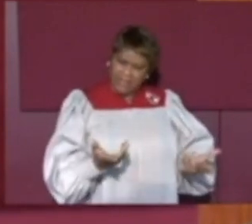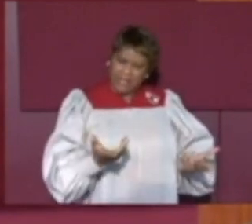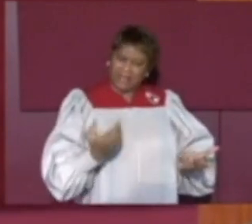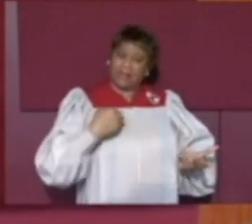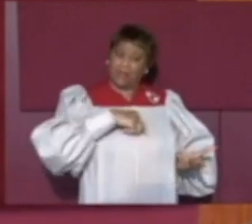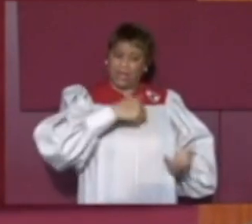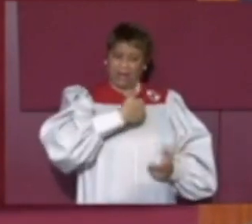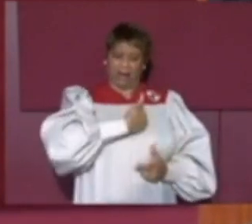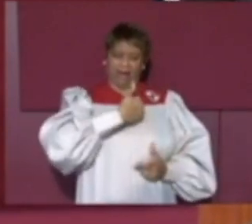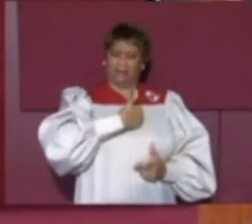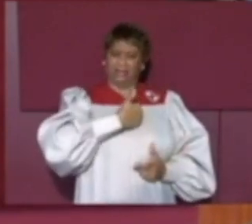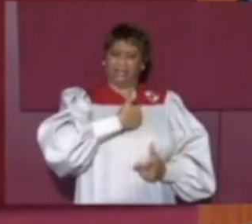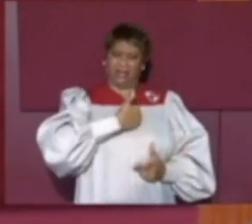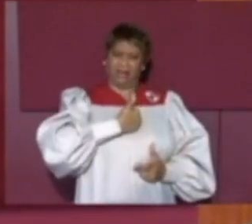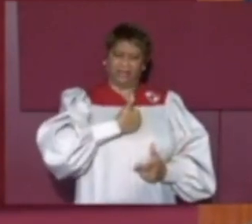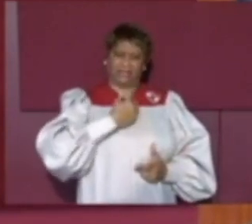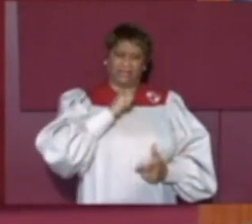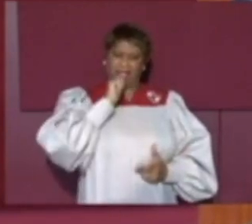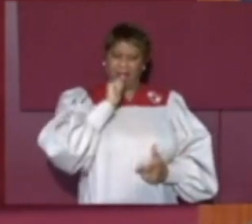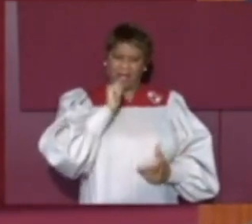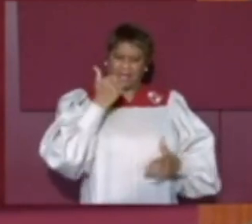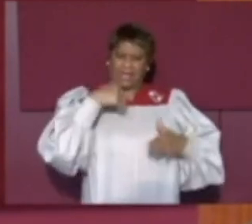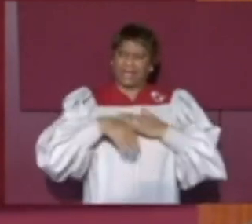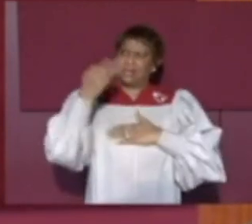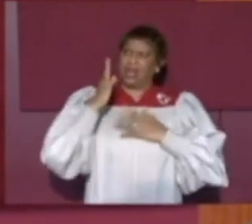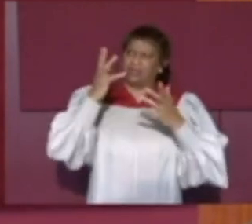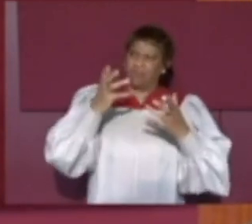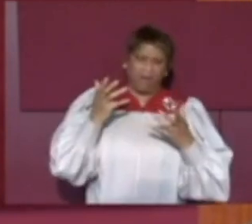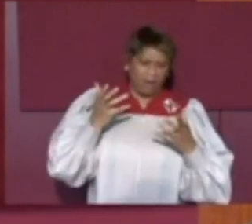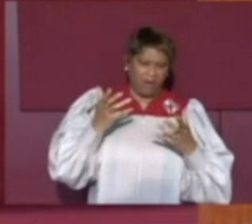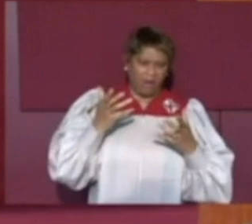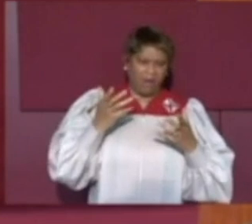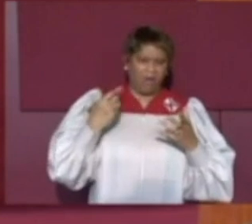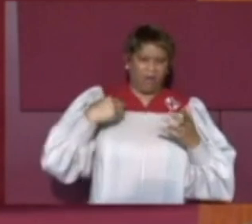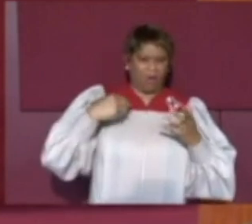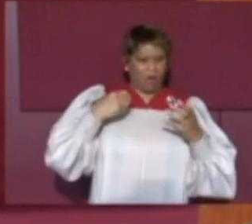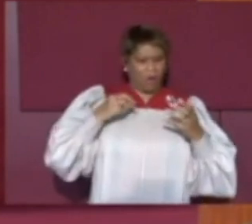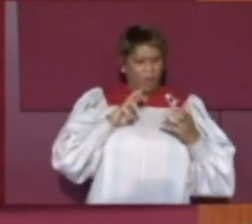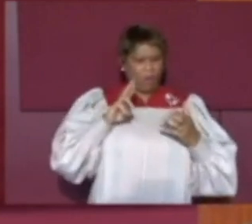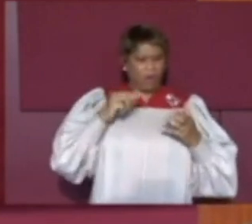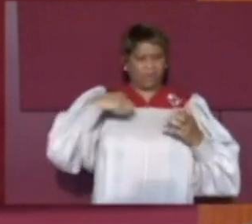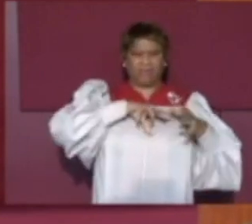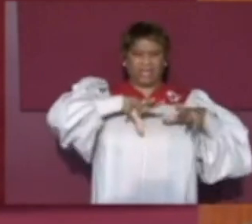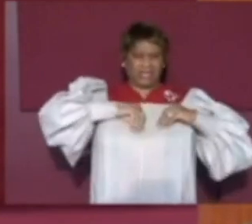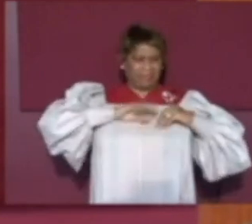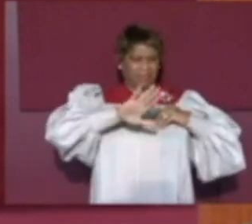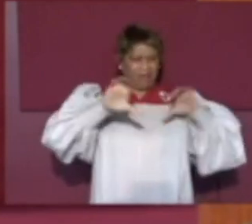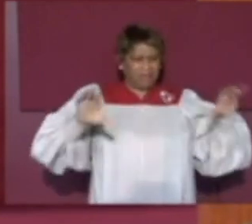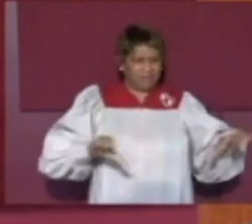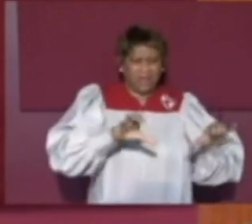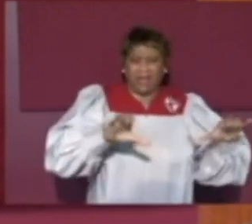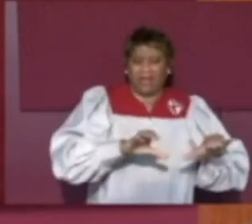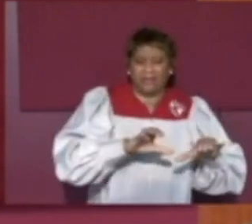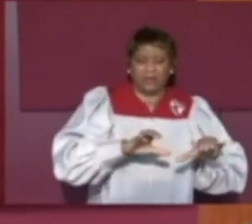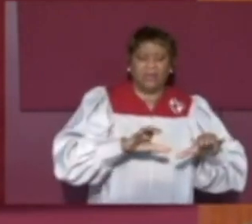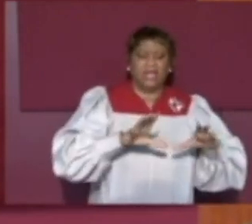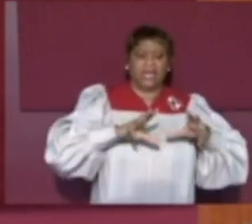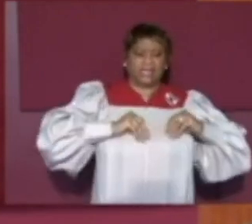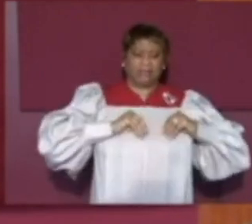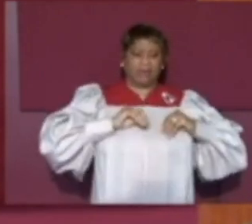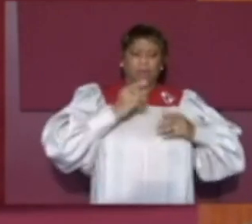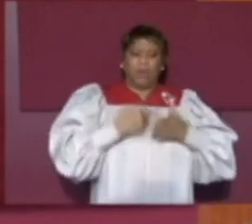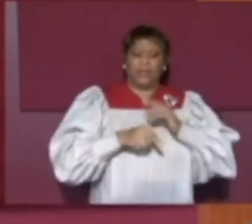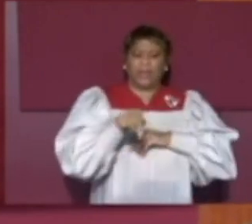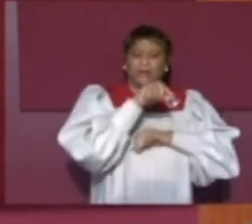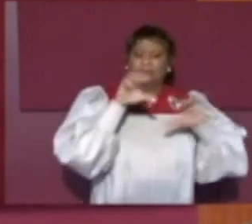somehow we're now outside of the will of God, or that we've accepted their behavior, or we've accepted their conduct, or